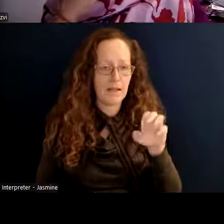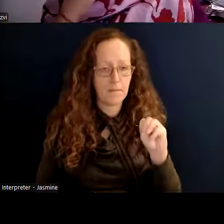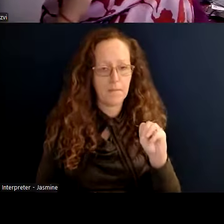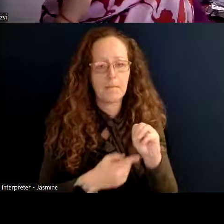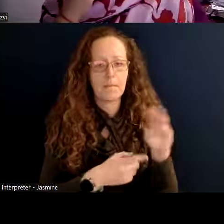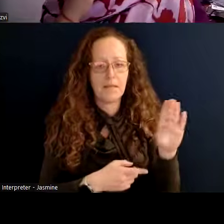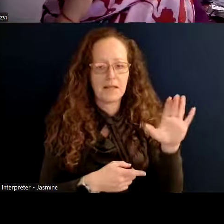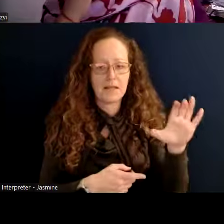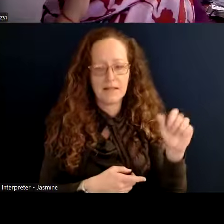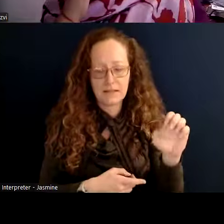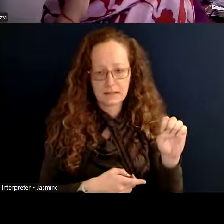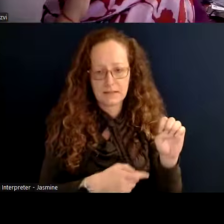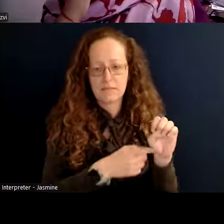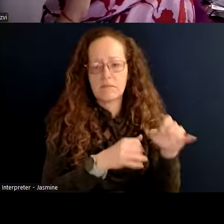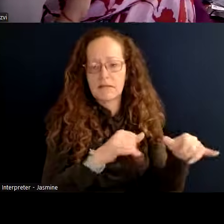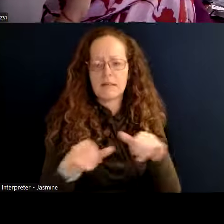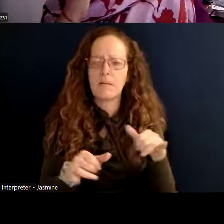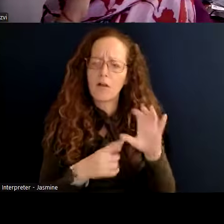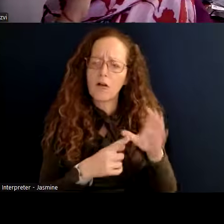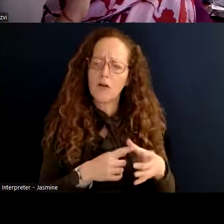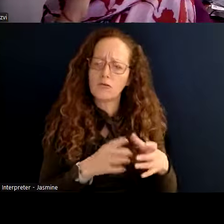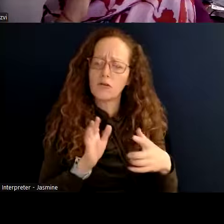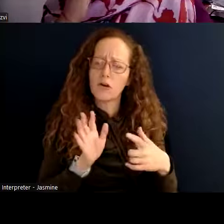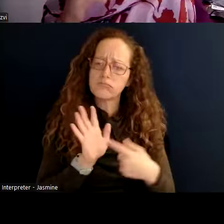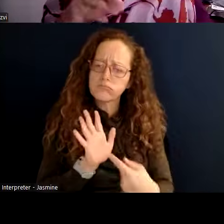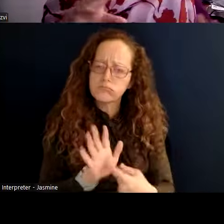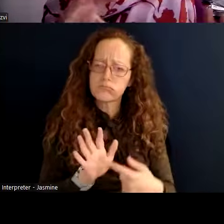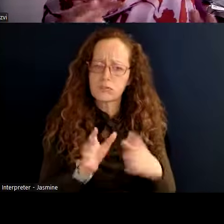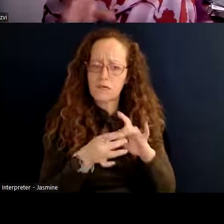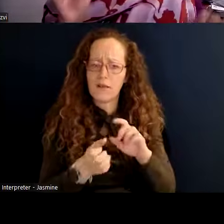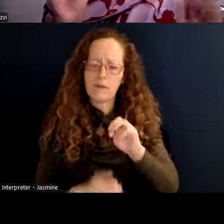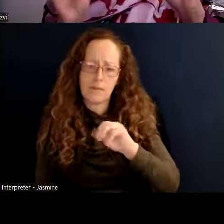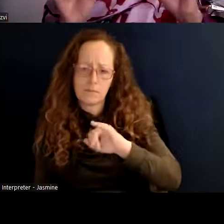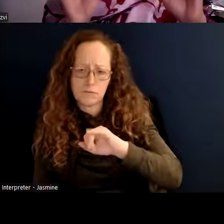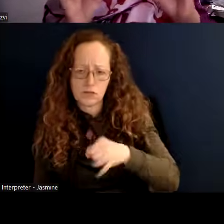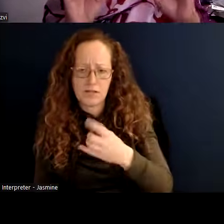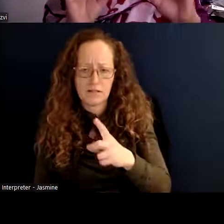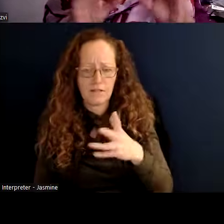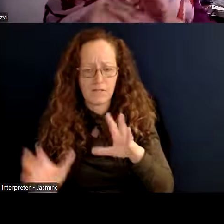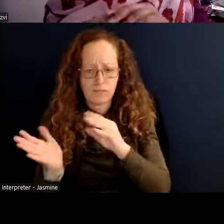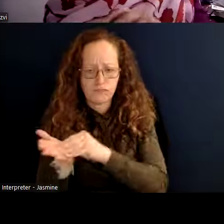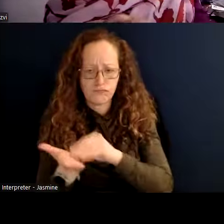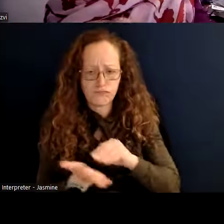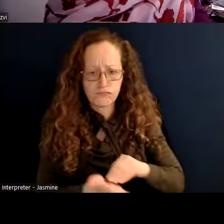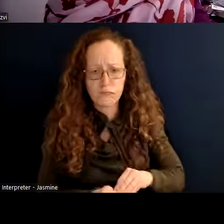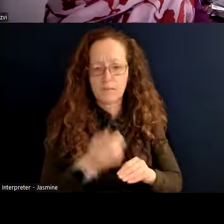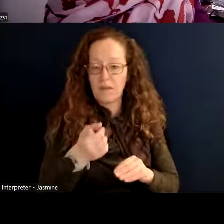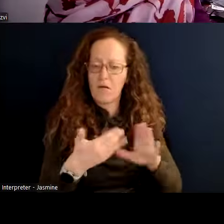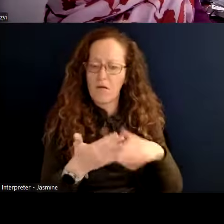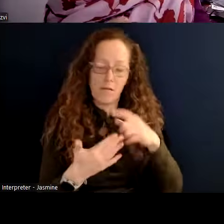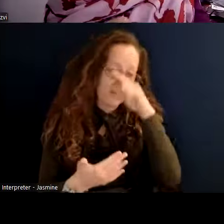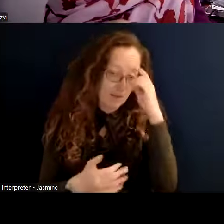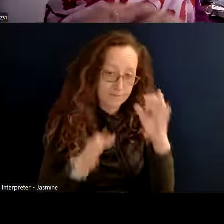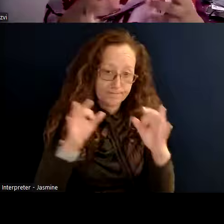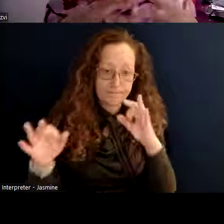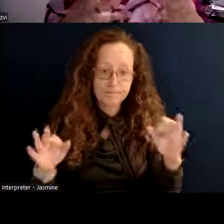cultural markers with Mohenjo-Daro have been documented. And many of those you see here, those little black dots, these are considered mature